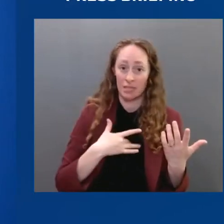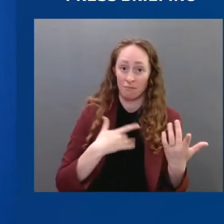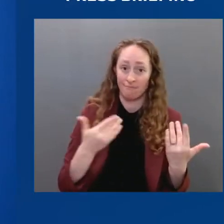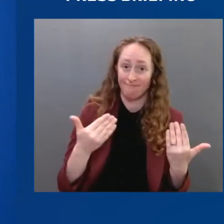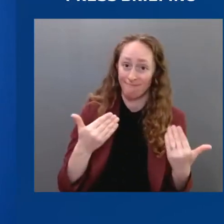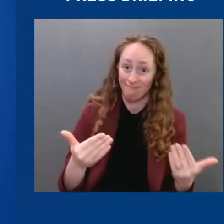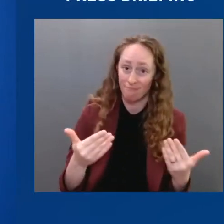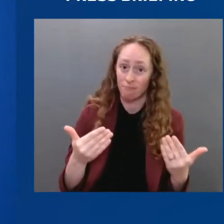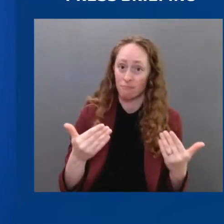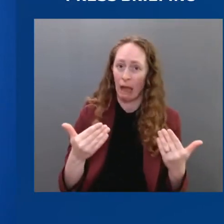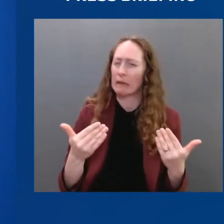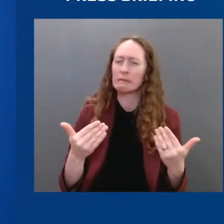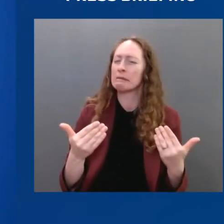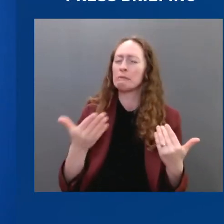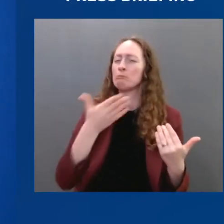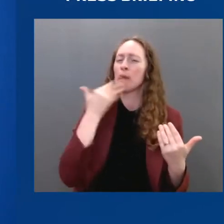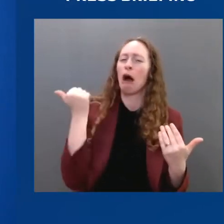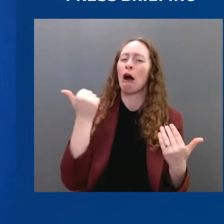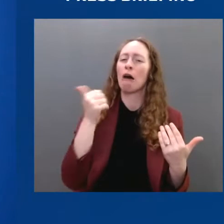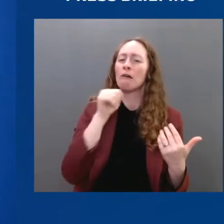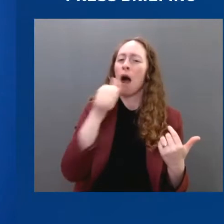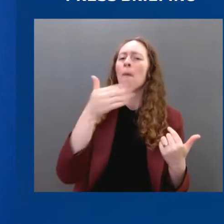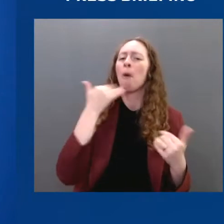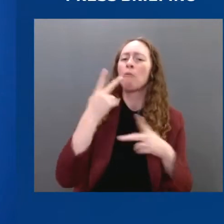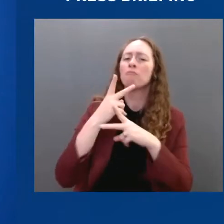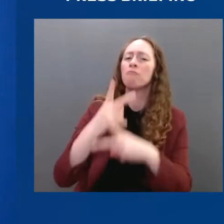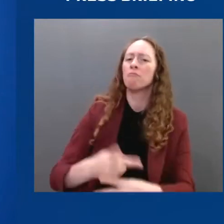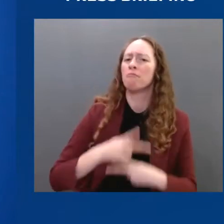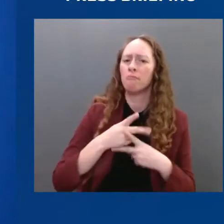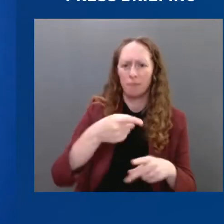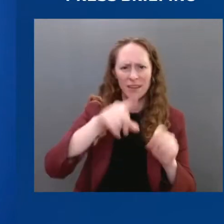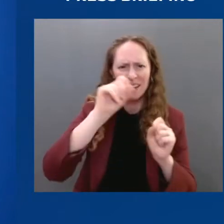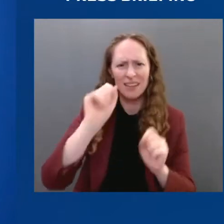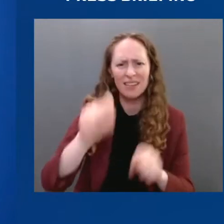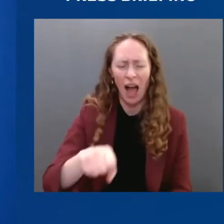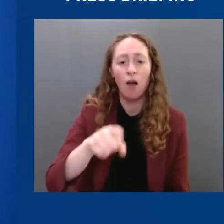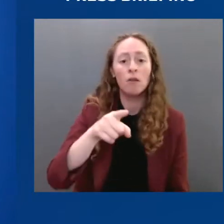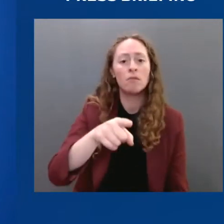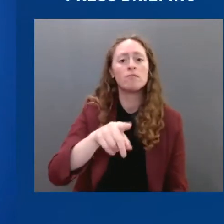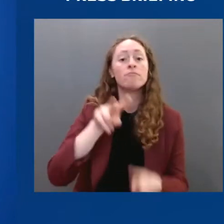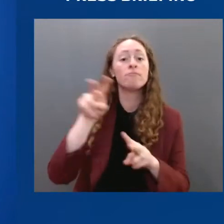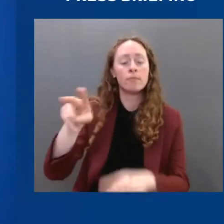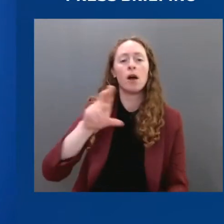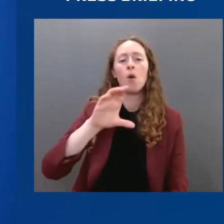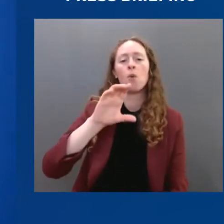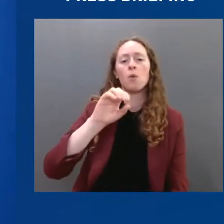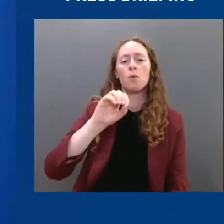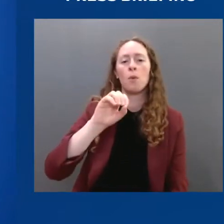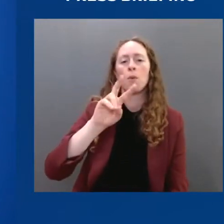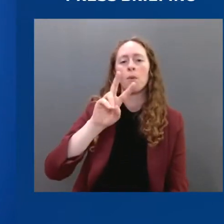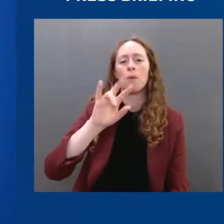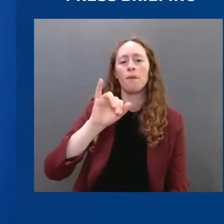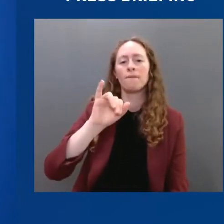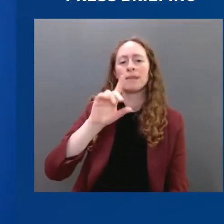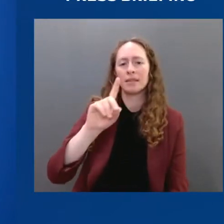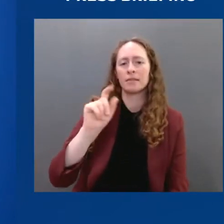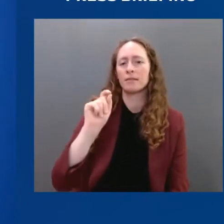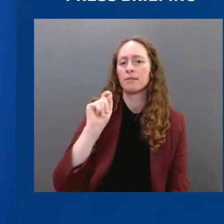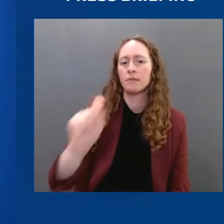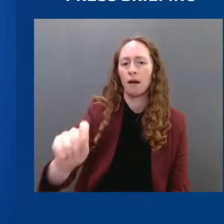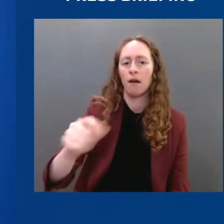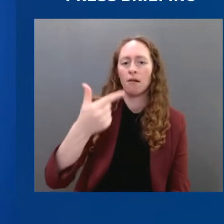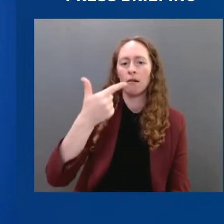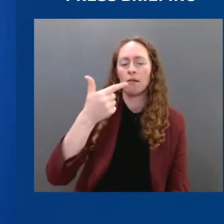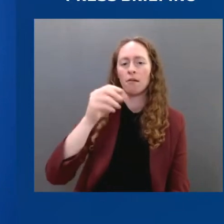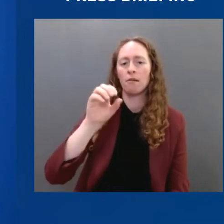visit covid.gov and type in your county to see your own community level. At CDC, we will continue to monitor